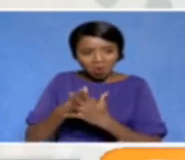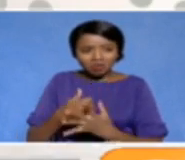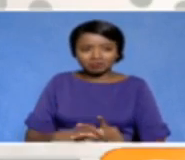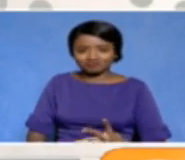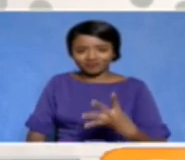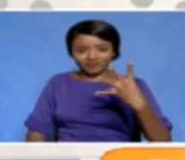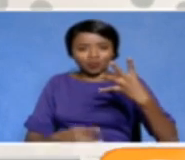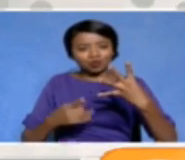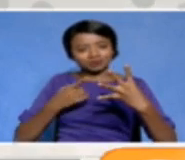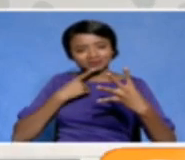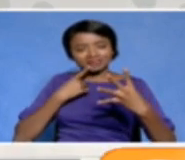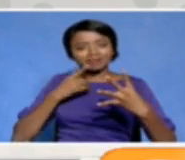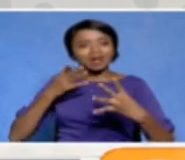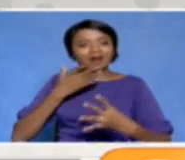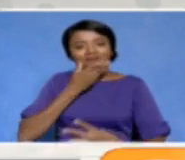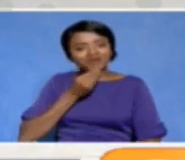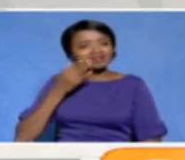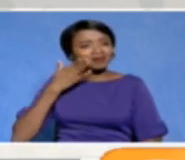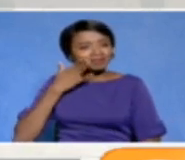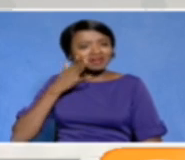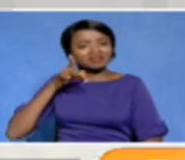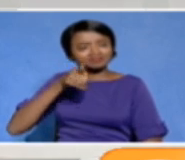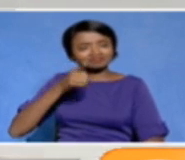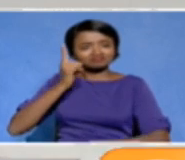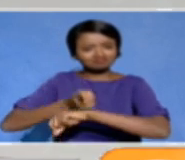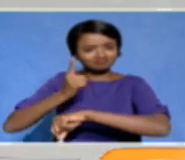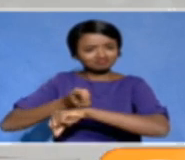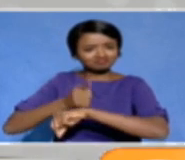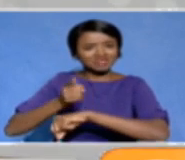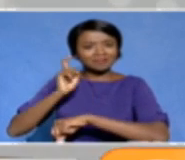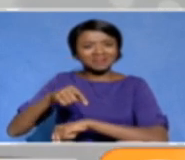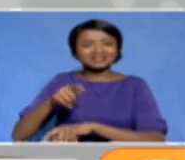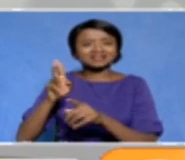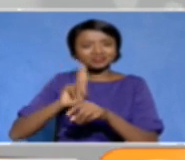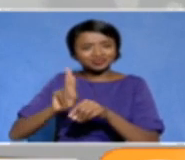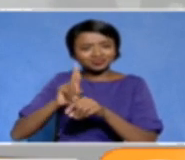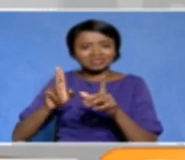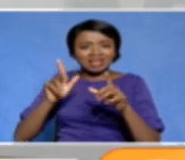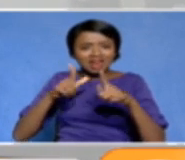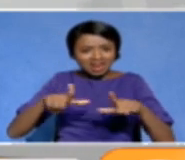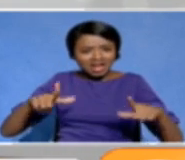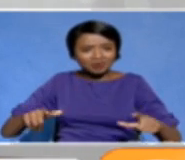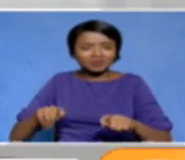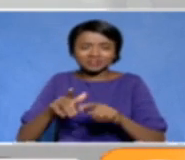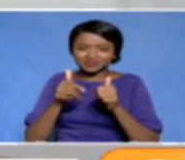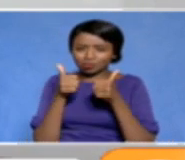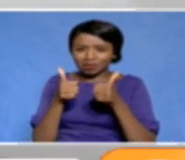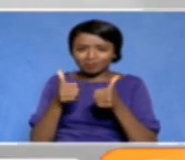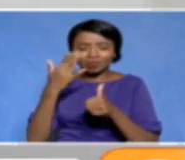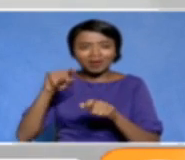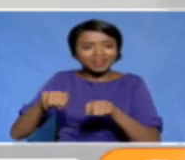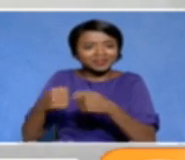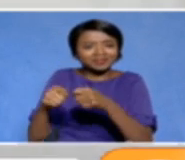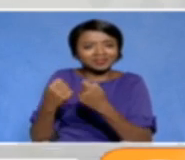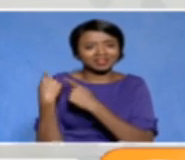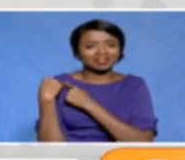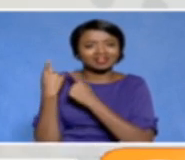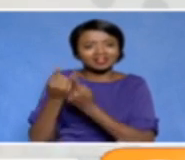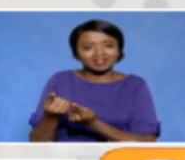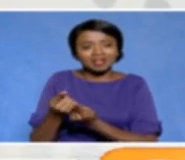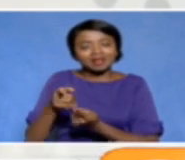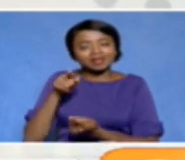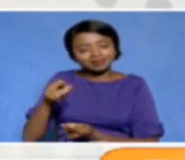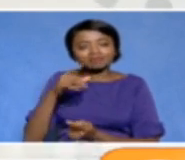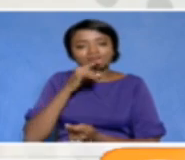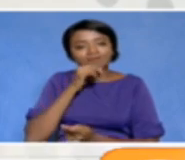parent be cautioned against using inappropriate language, the child be cancelled to minimize negative effect on the standoff, and that the boy be admitted